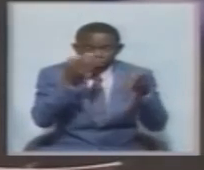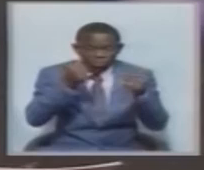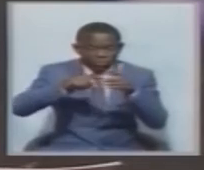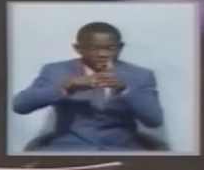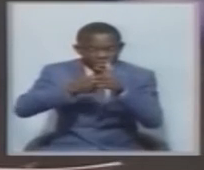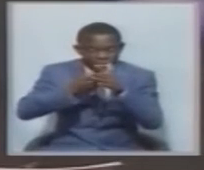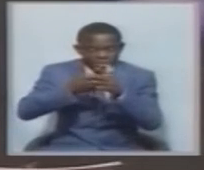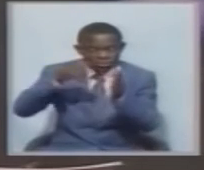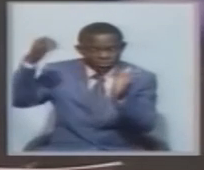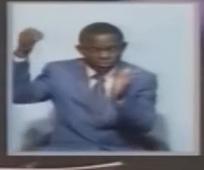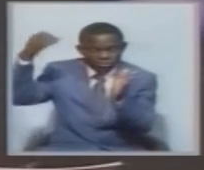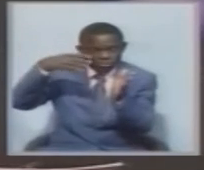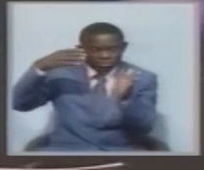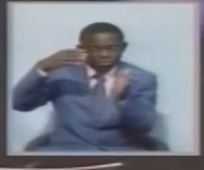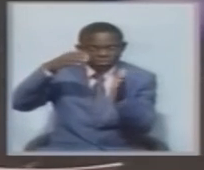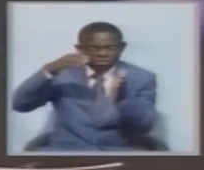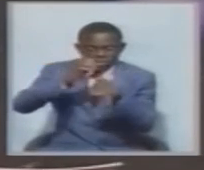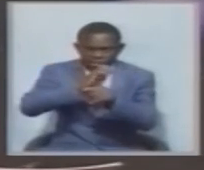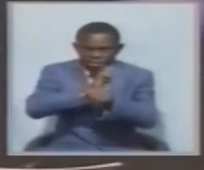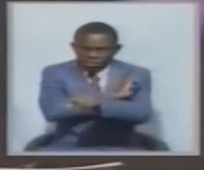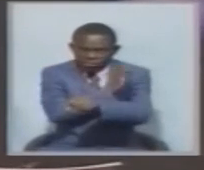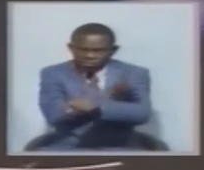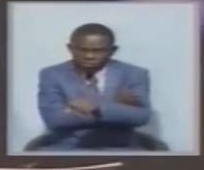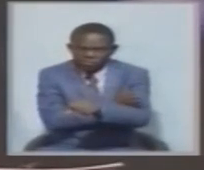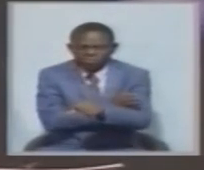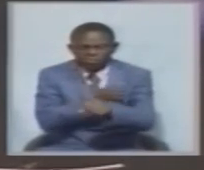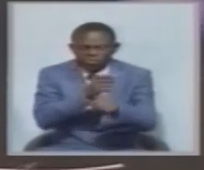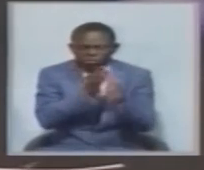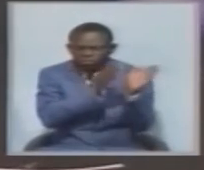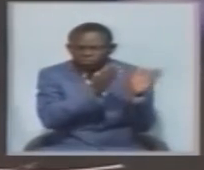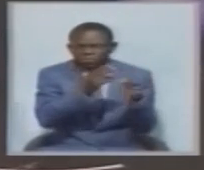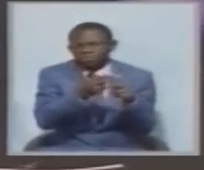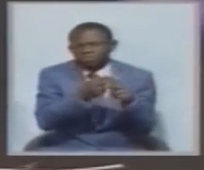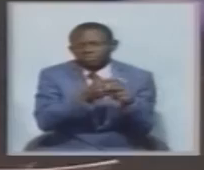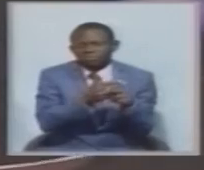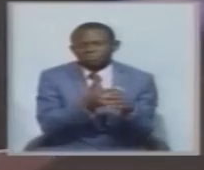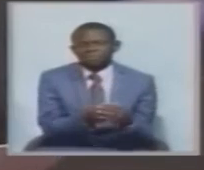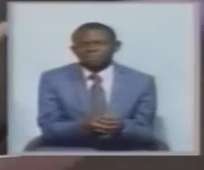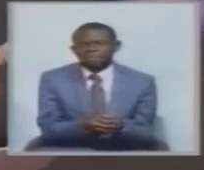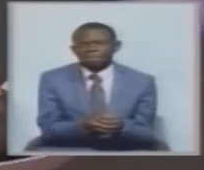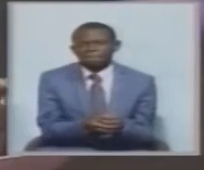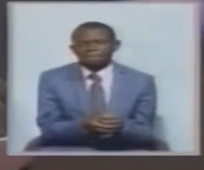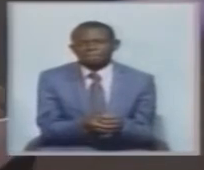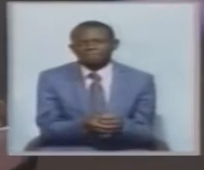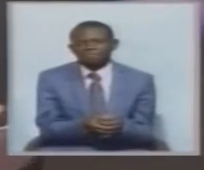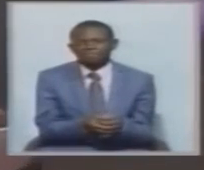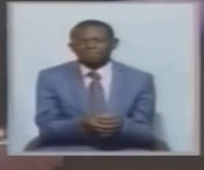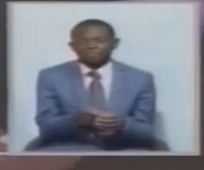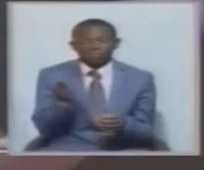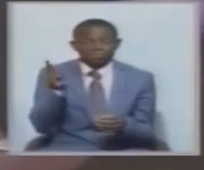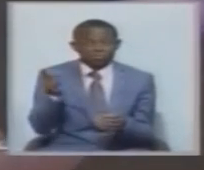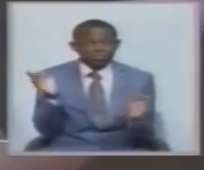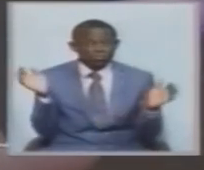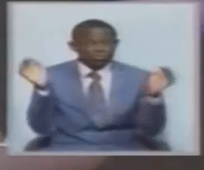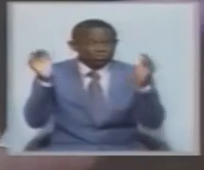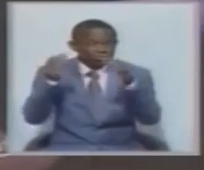shorter as opposed to hydro, which would take us a couple more years. We have 4,000 people, delegates,